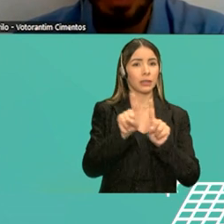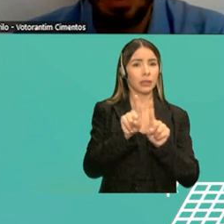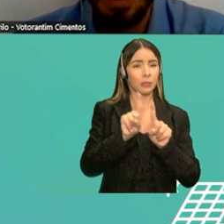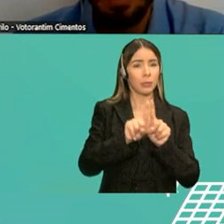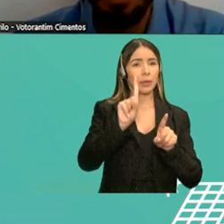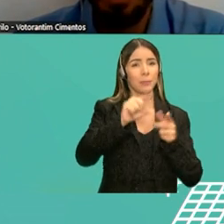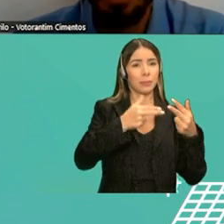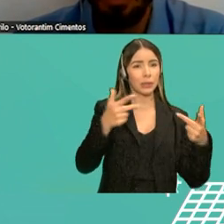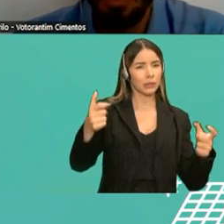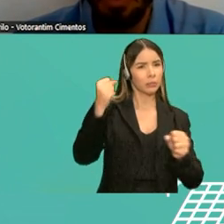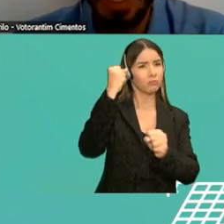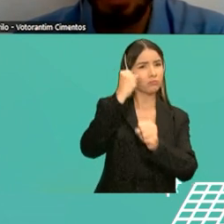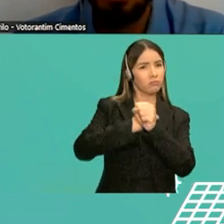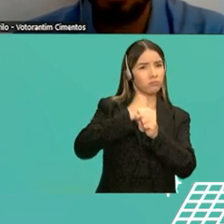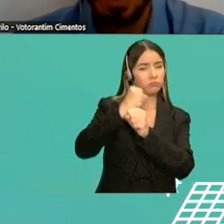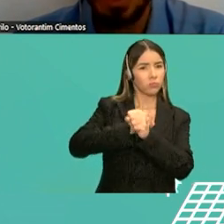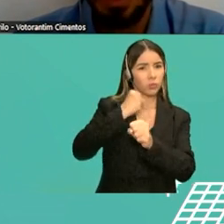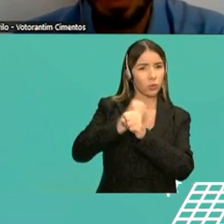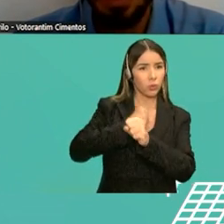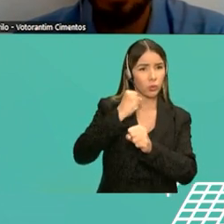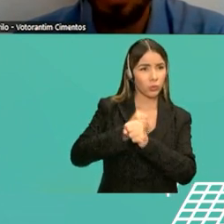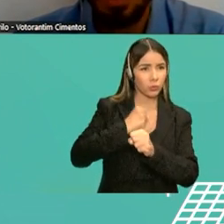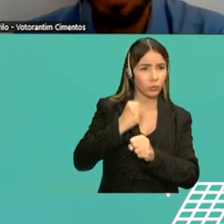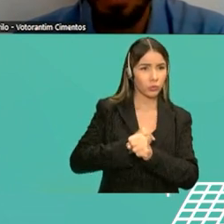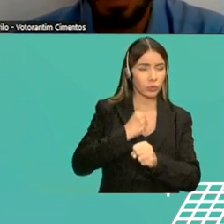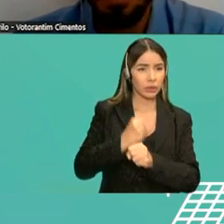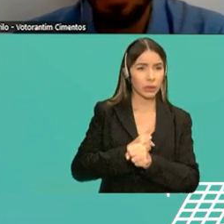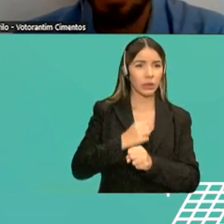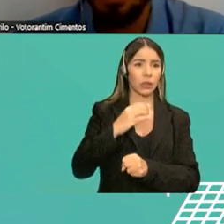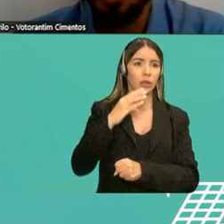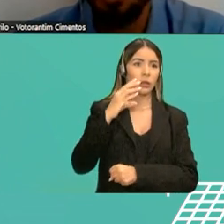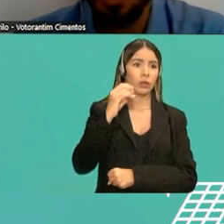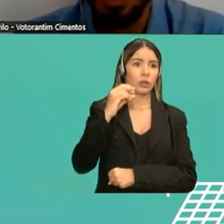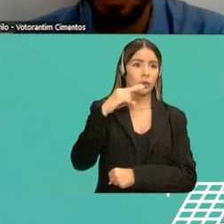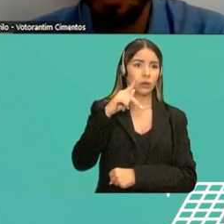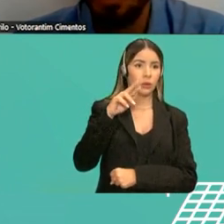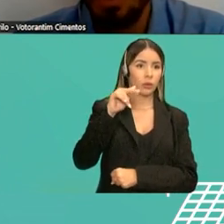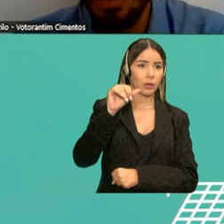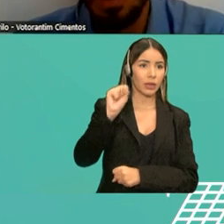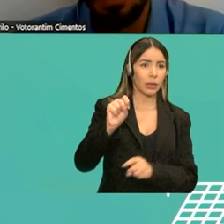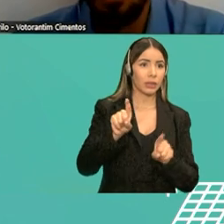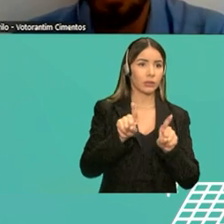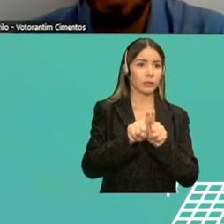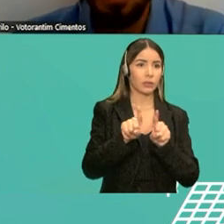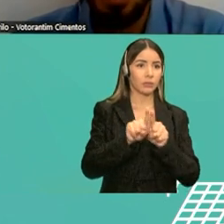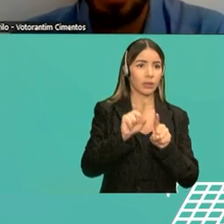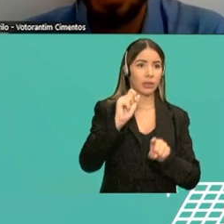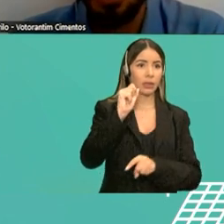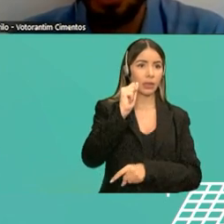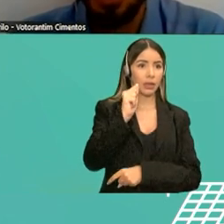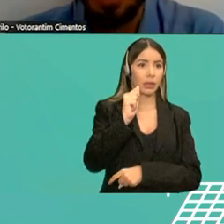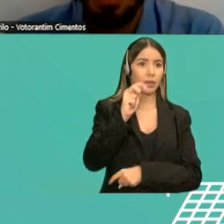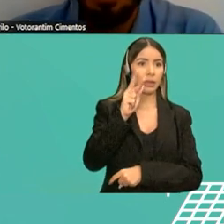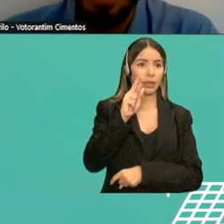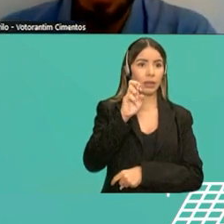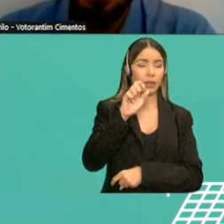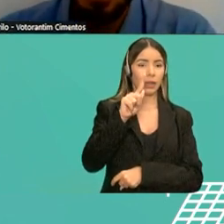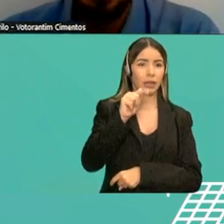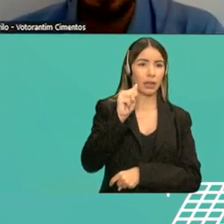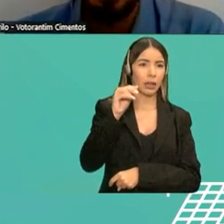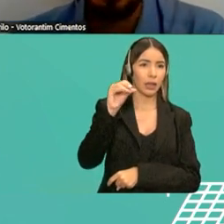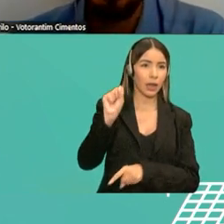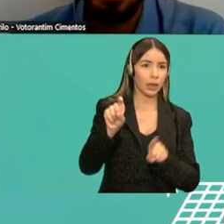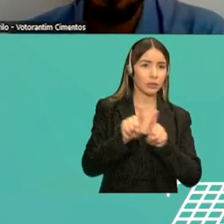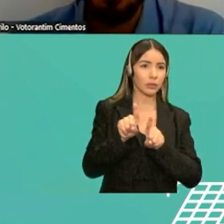portfolio. So the concrete, the aggregates, so the plaster, and the